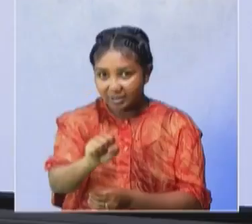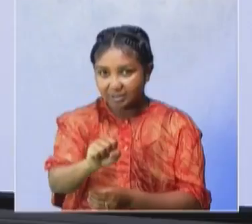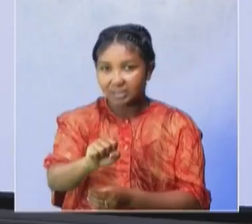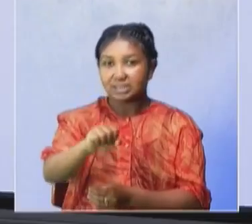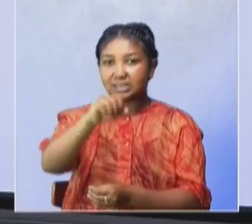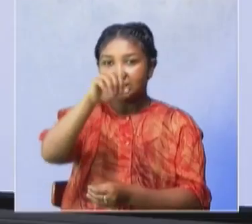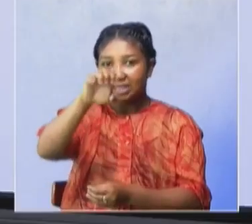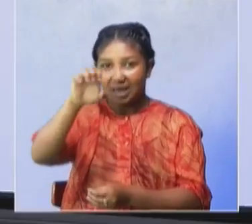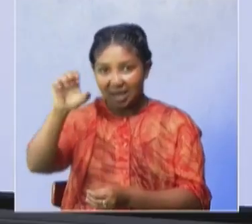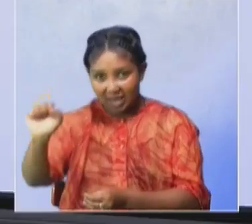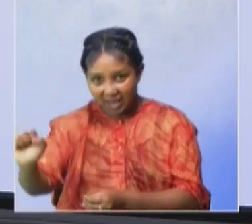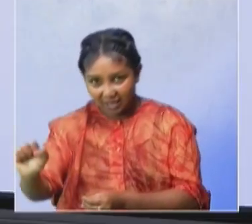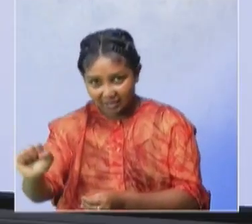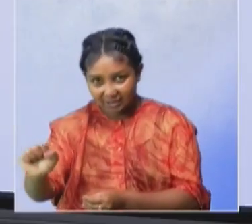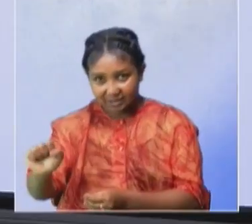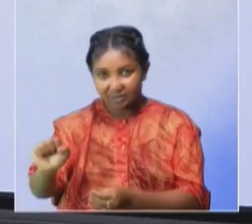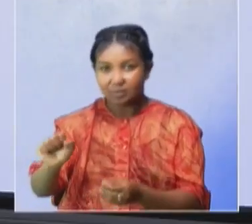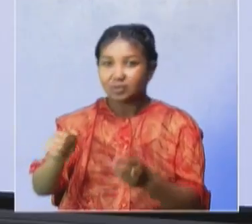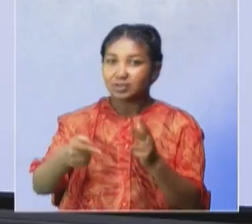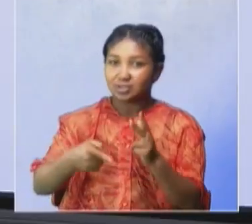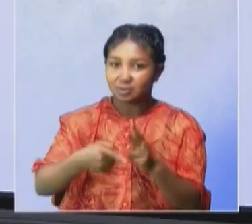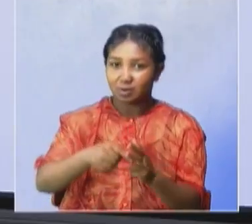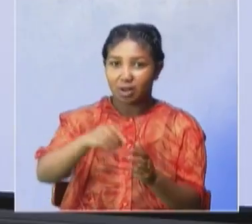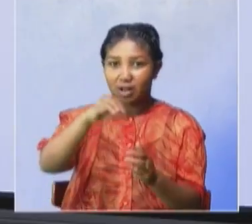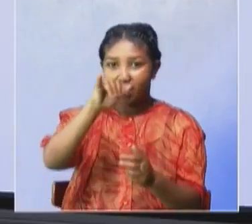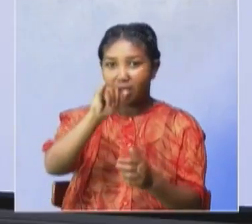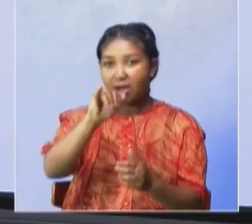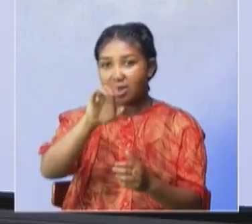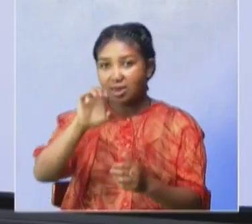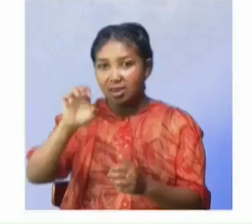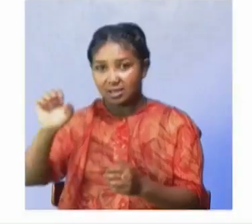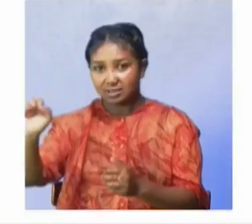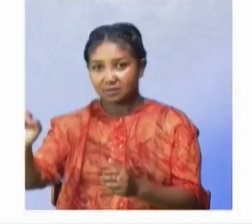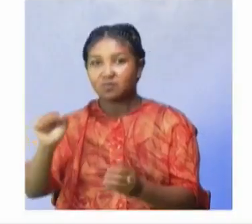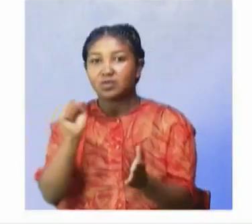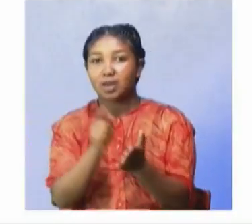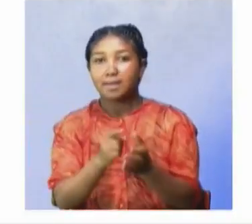add, the first thing is s, like for example here, play,